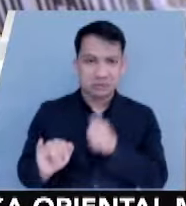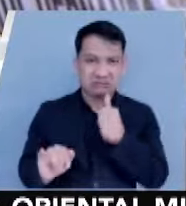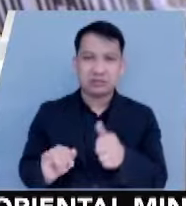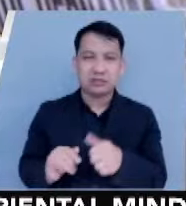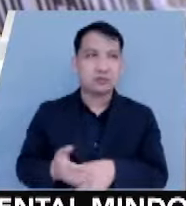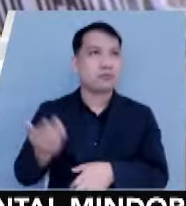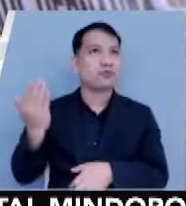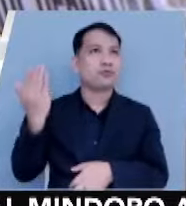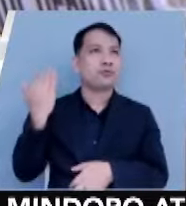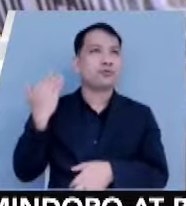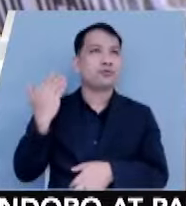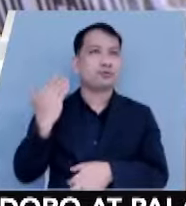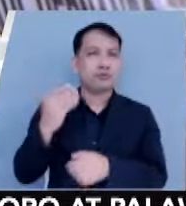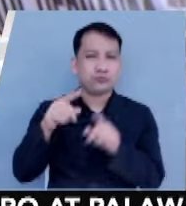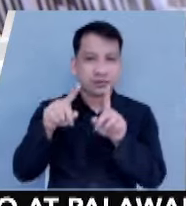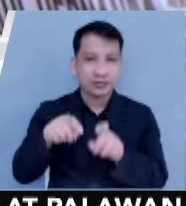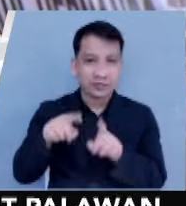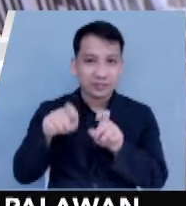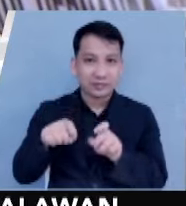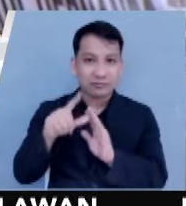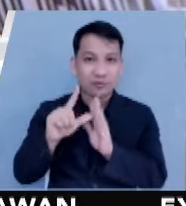there were some